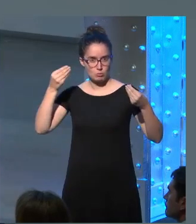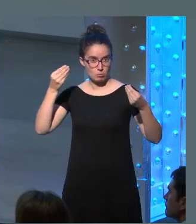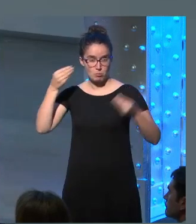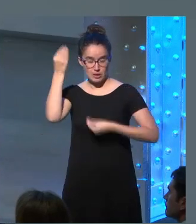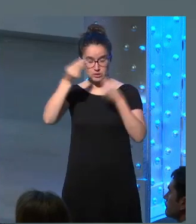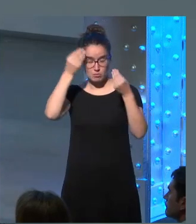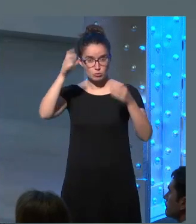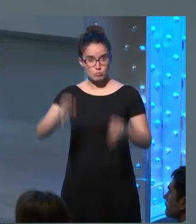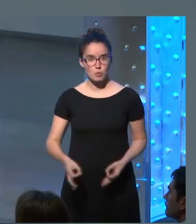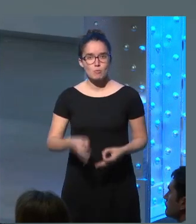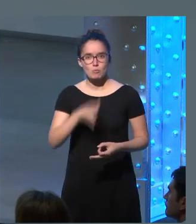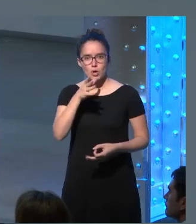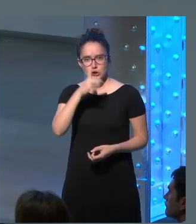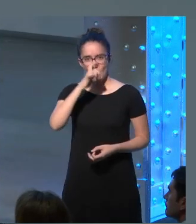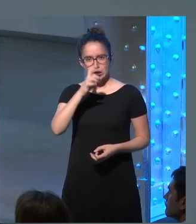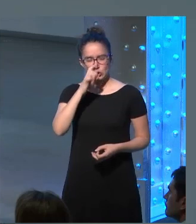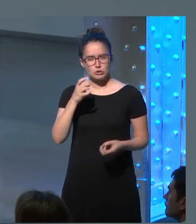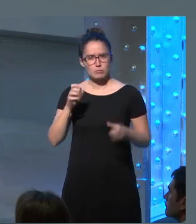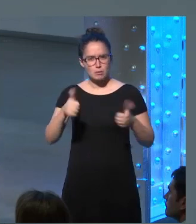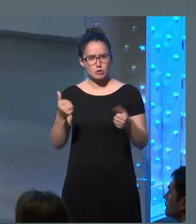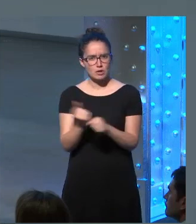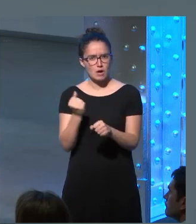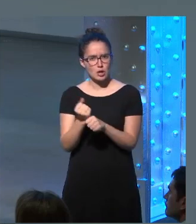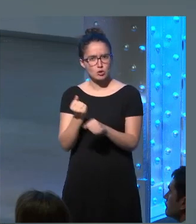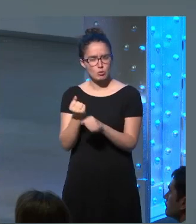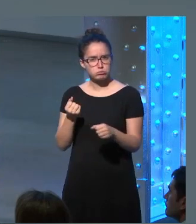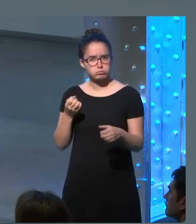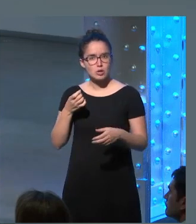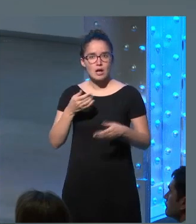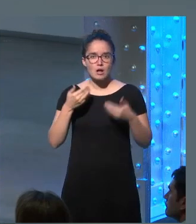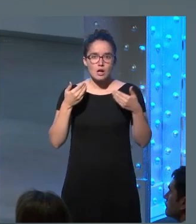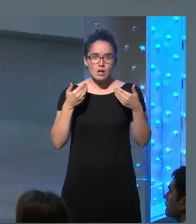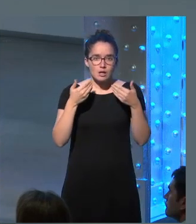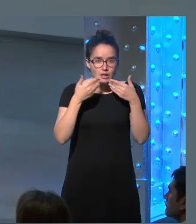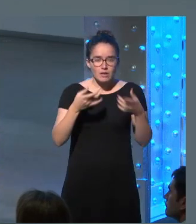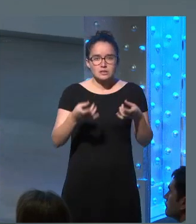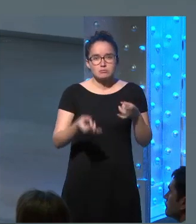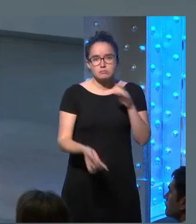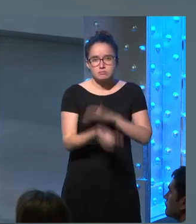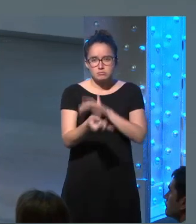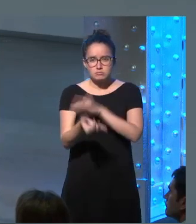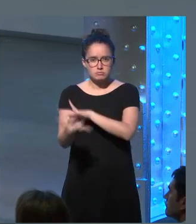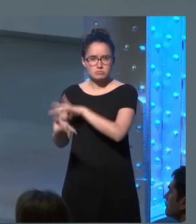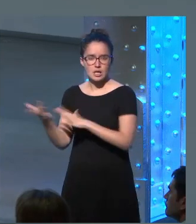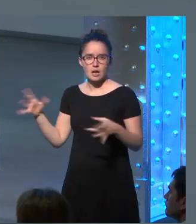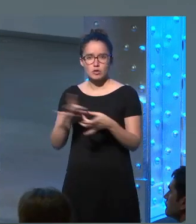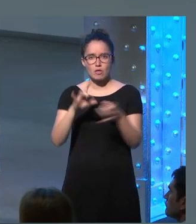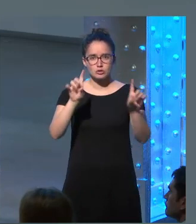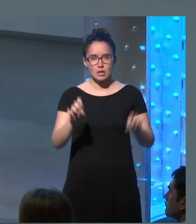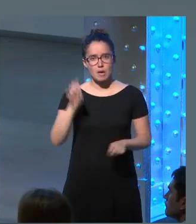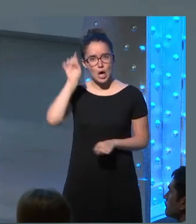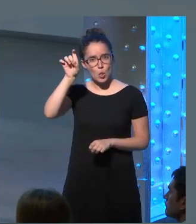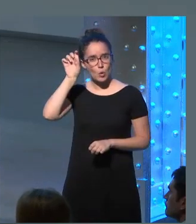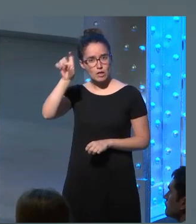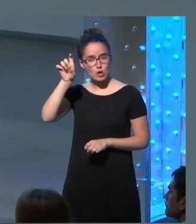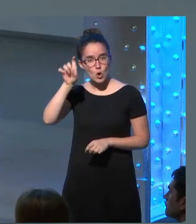Telefónica Foundation, we believe in that, and we have been working on this for several years through different initiatives